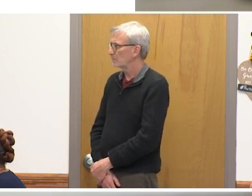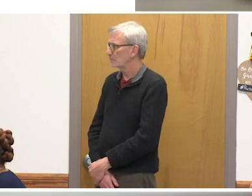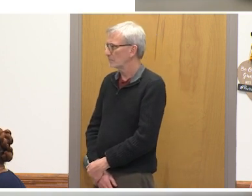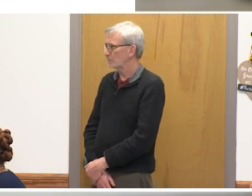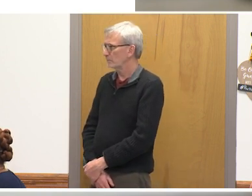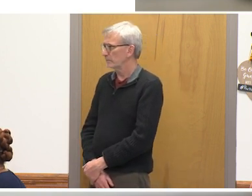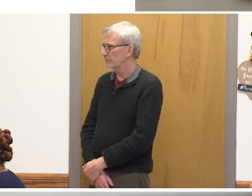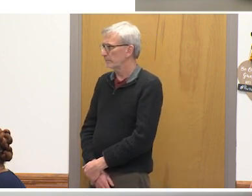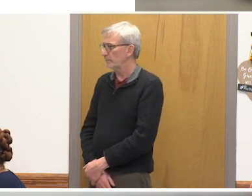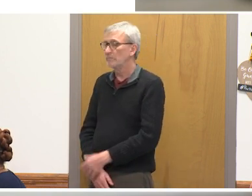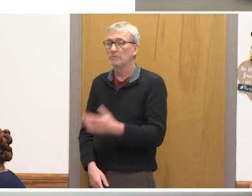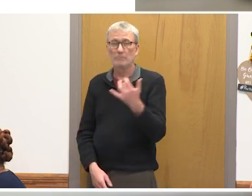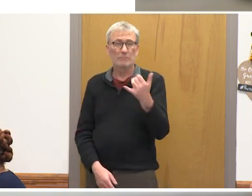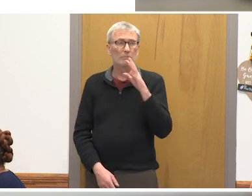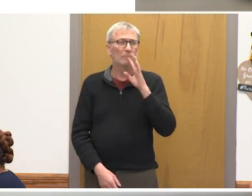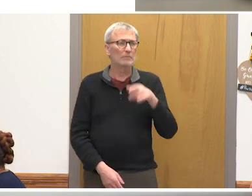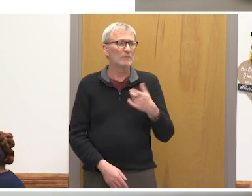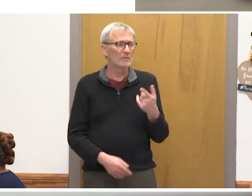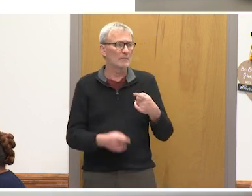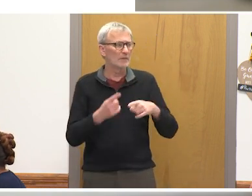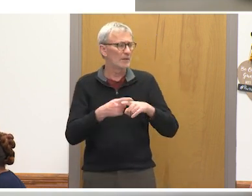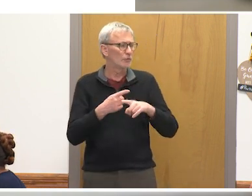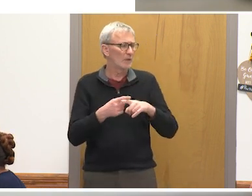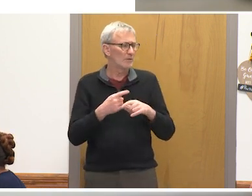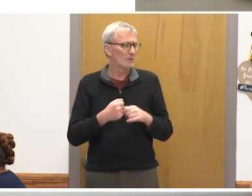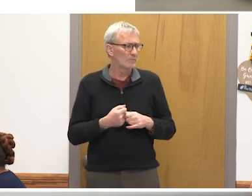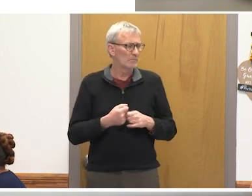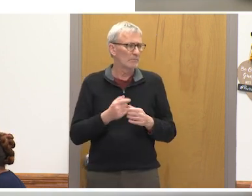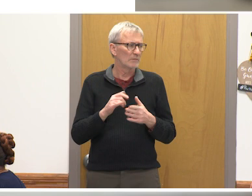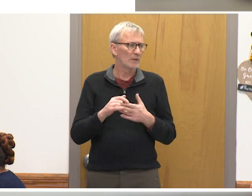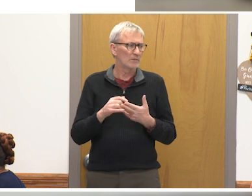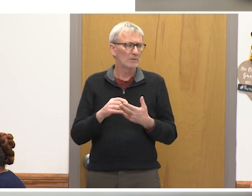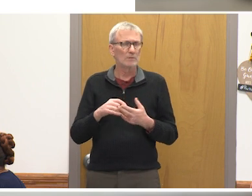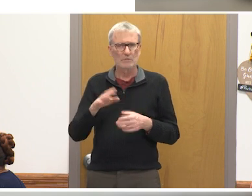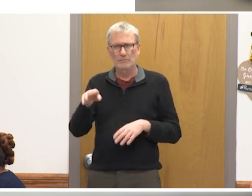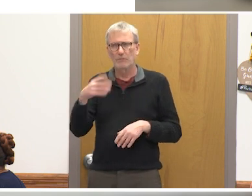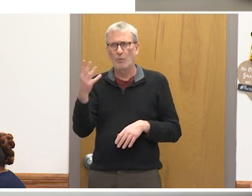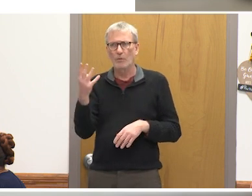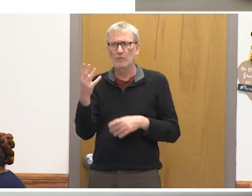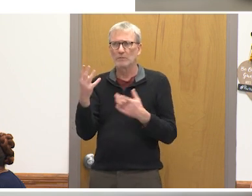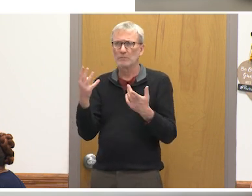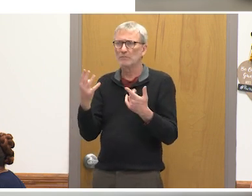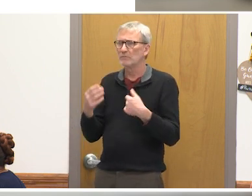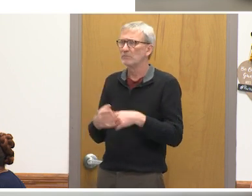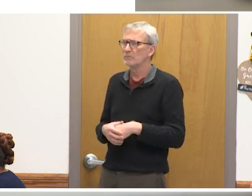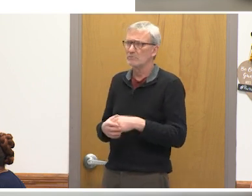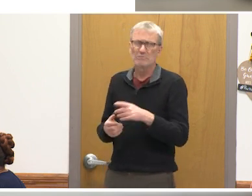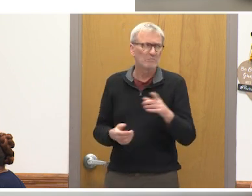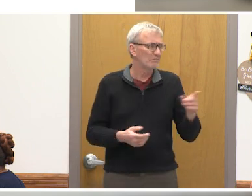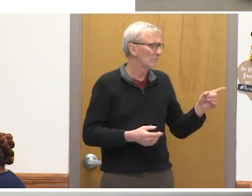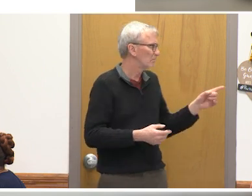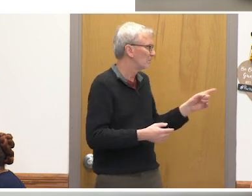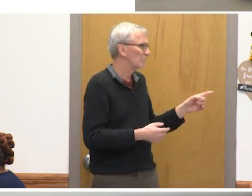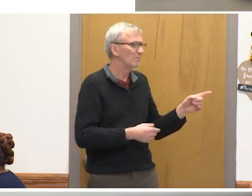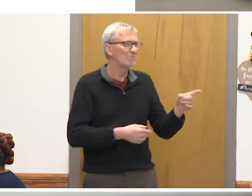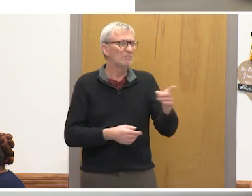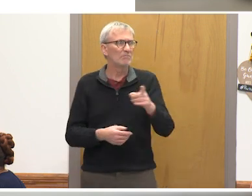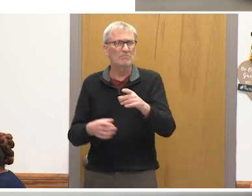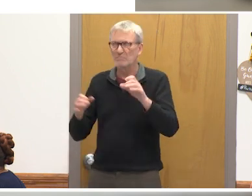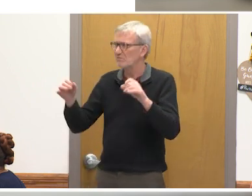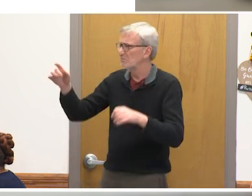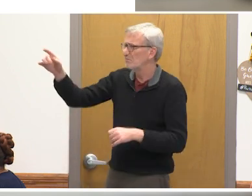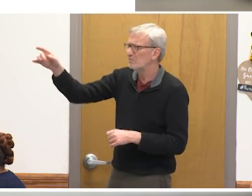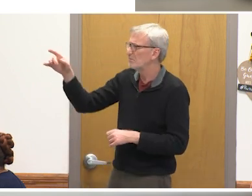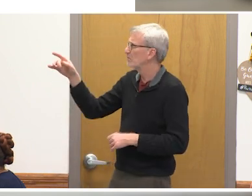the intersection-specific design. Like I said, these are on the boards around the room, so there will be time to look a little bit